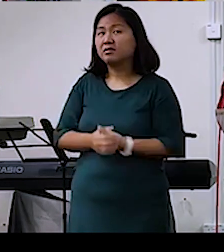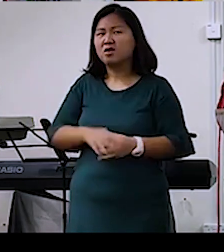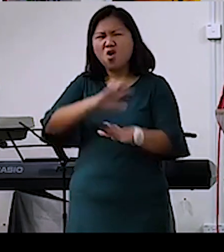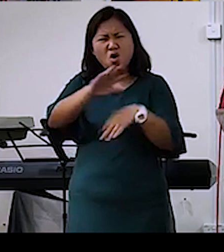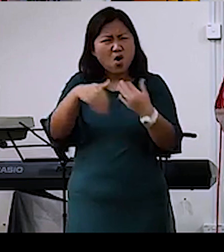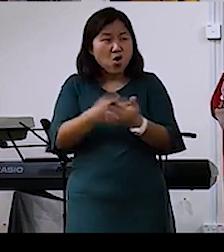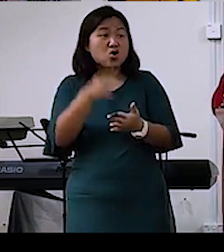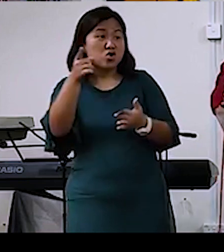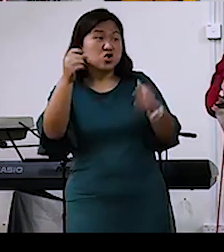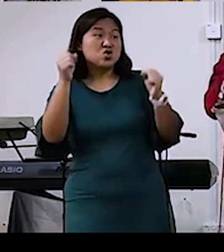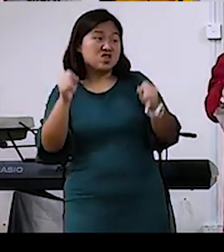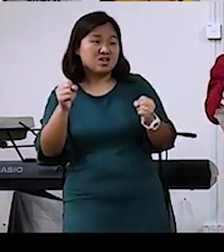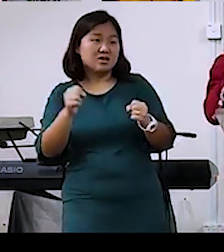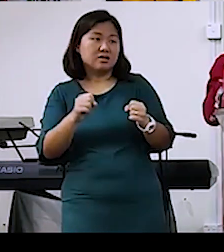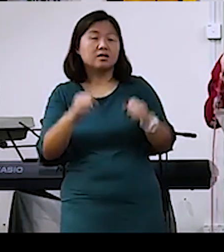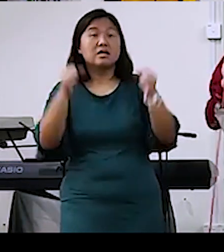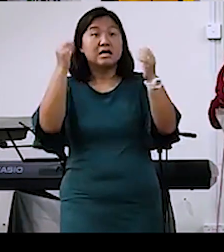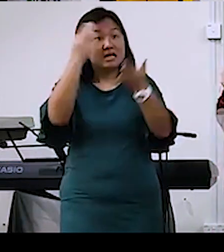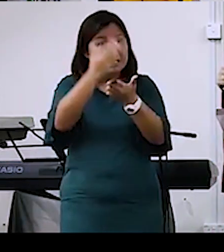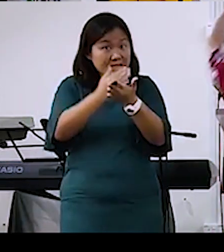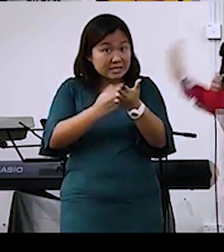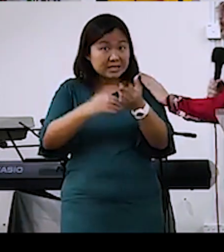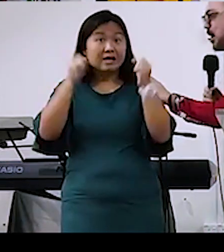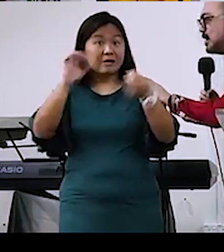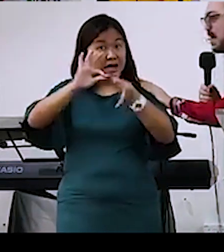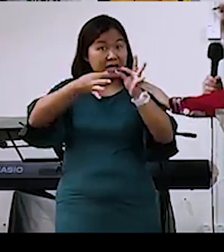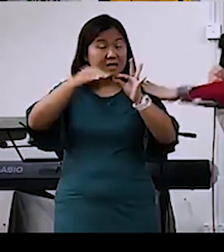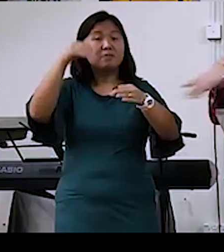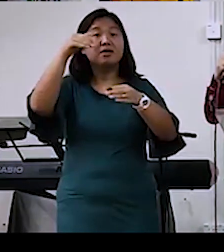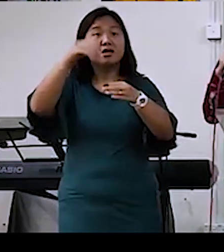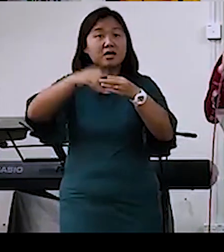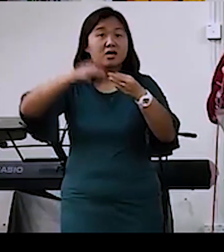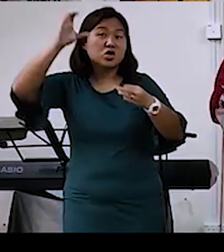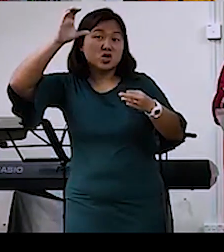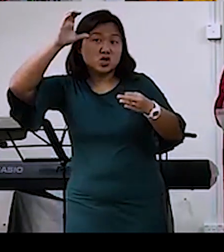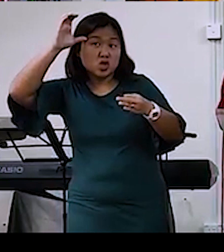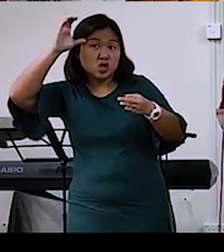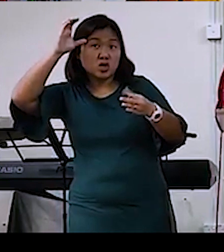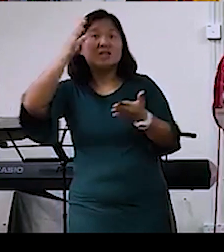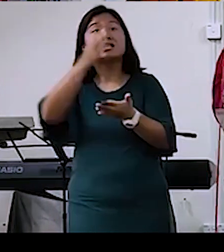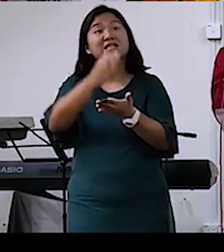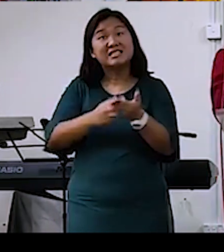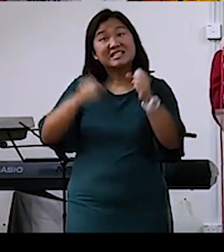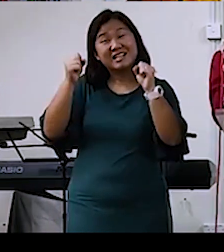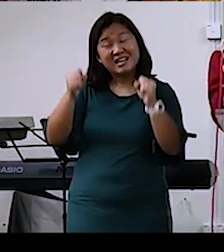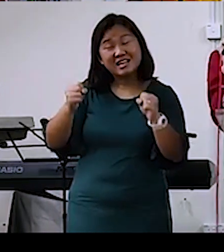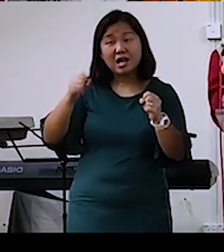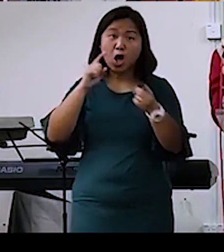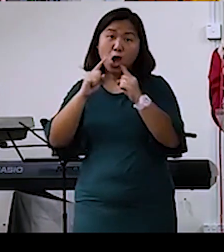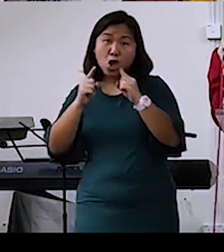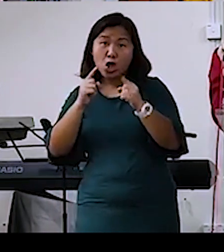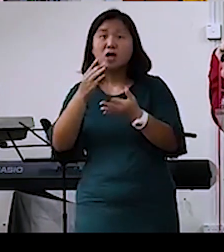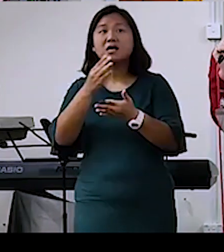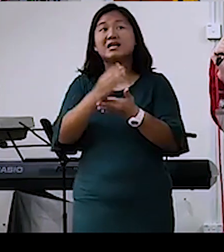All of you have gifts. Some can interpret in Mandarin. Some can interpret in sign language. Some can talk. Some people are